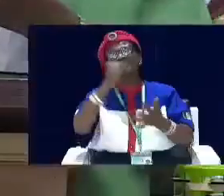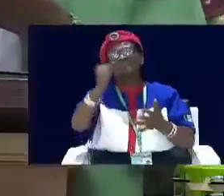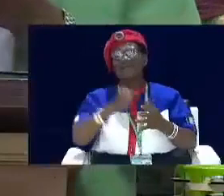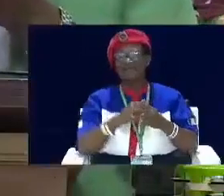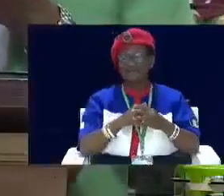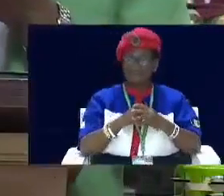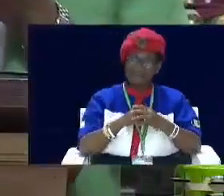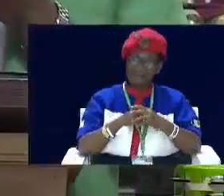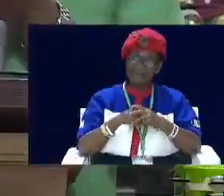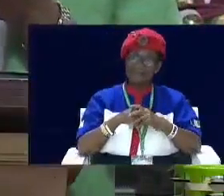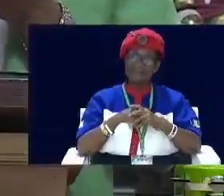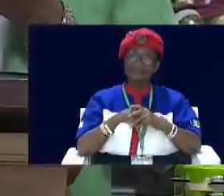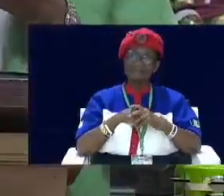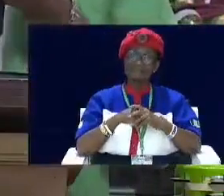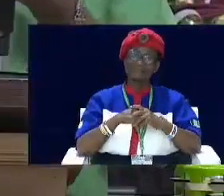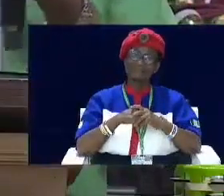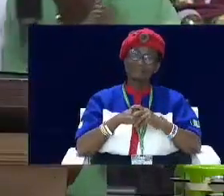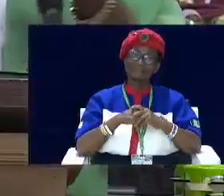fún 1,000 ọdún.